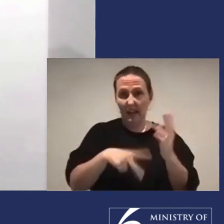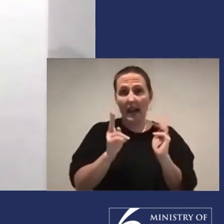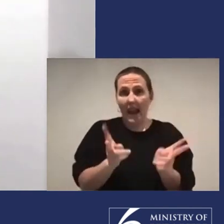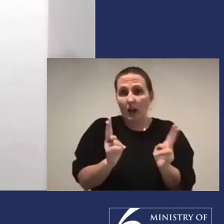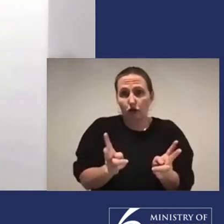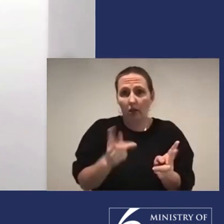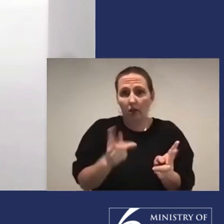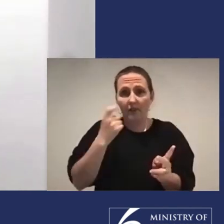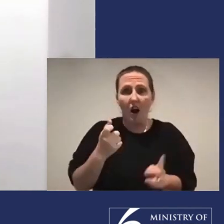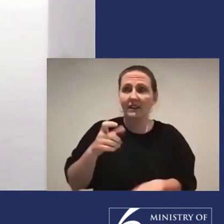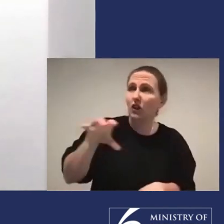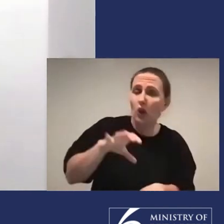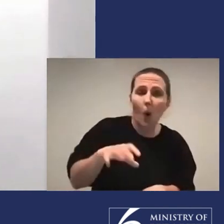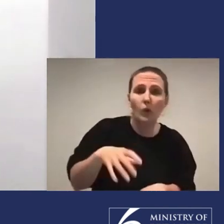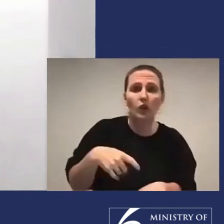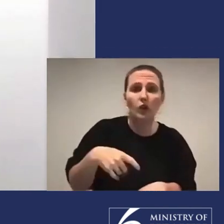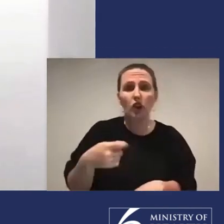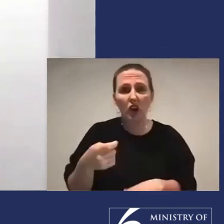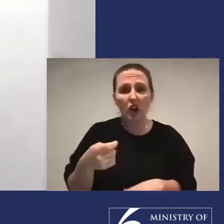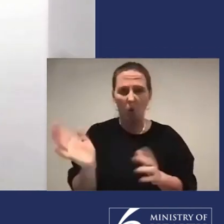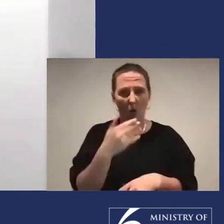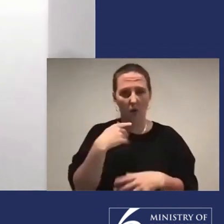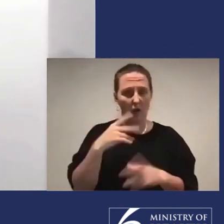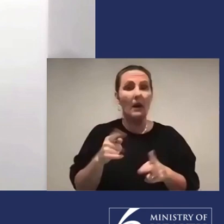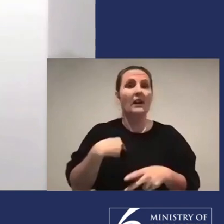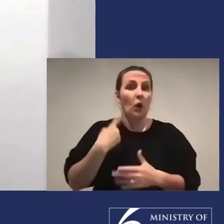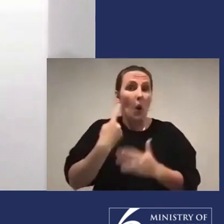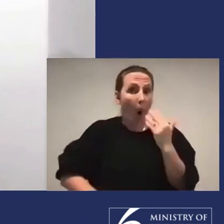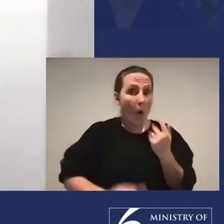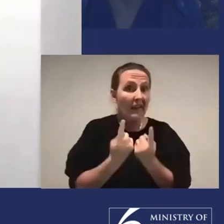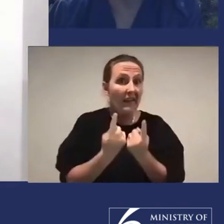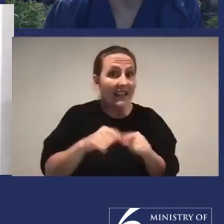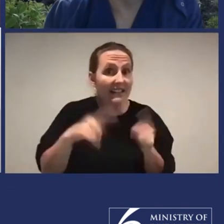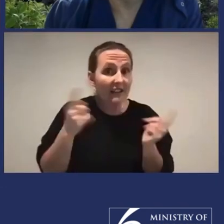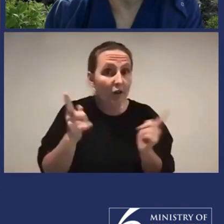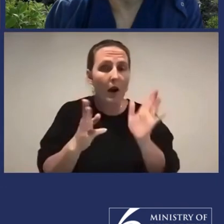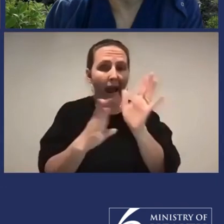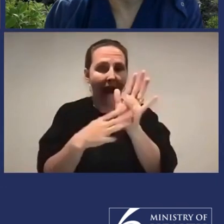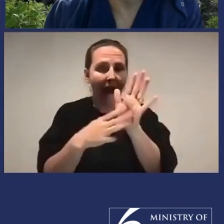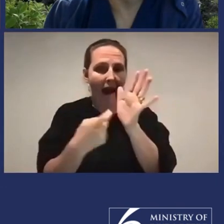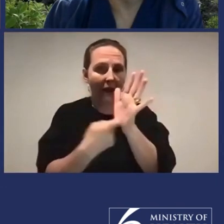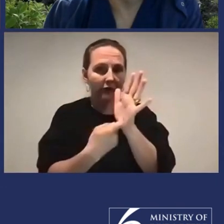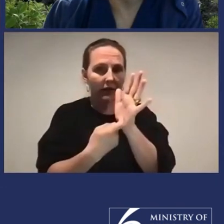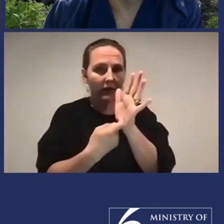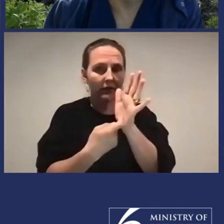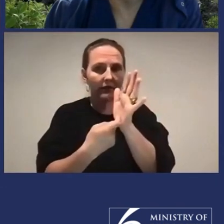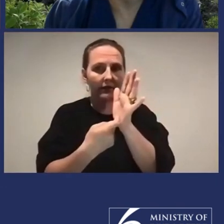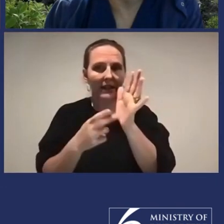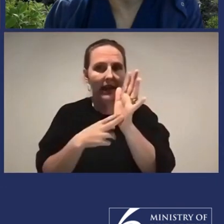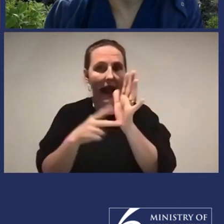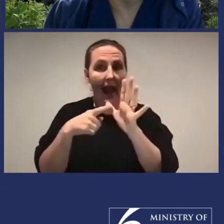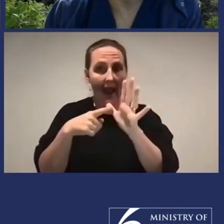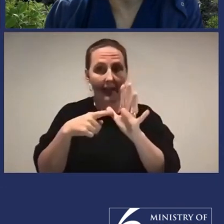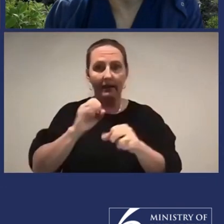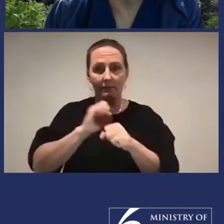only looking for the active ingredient, which is the mRNA, and that's easy to trace. And I think the main question is